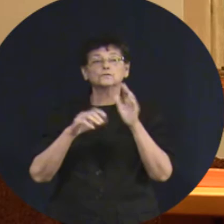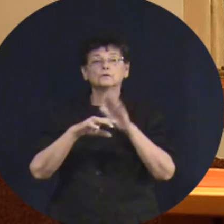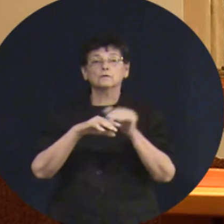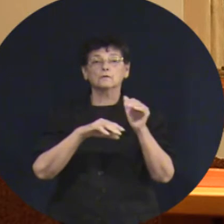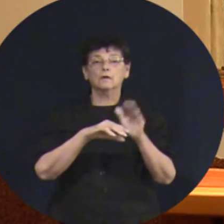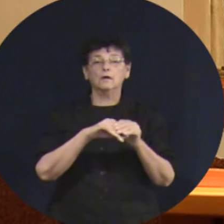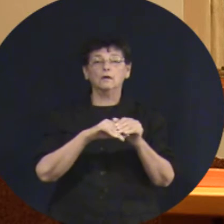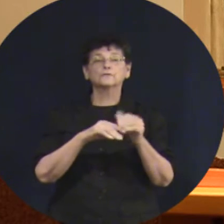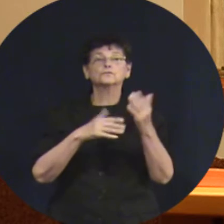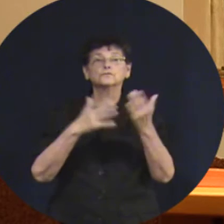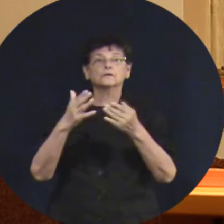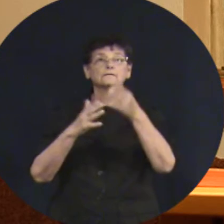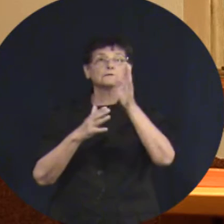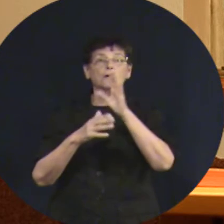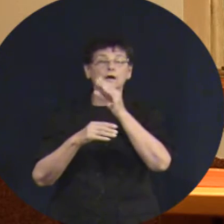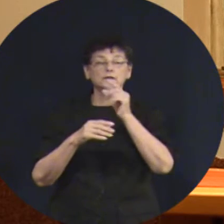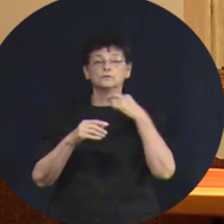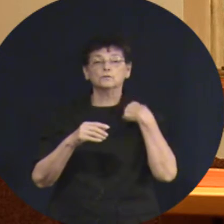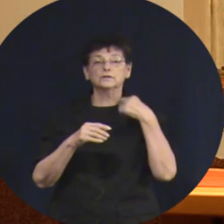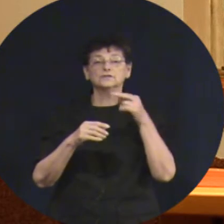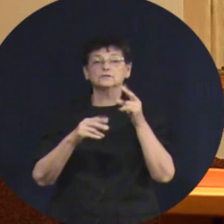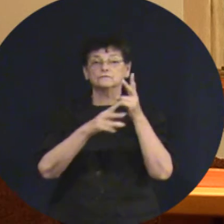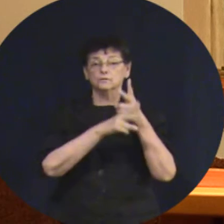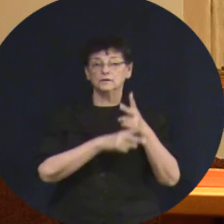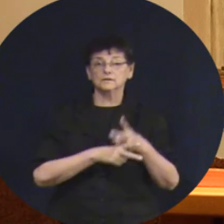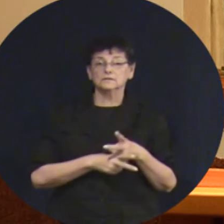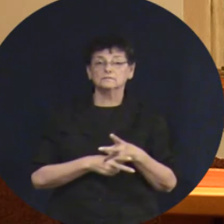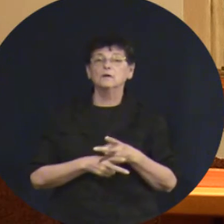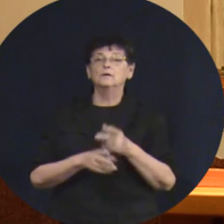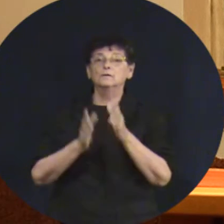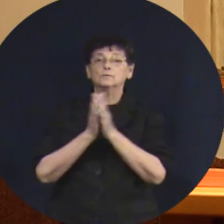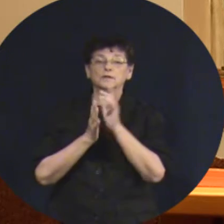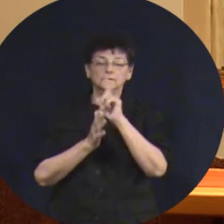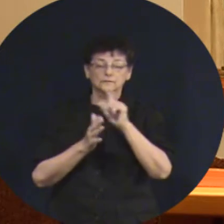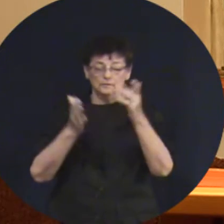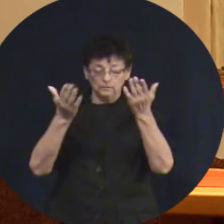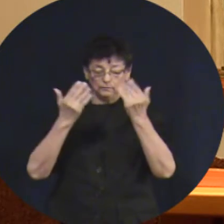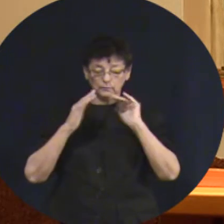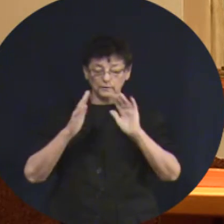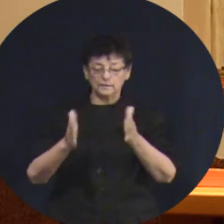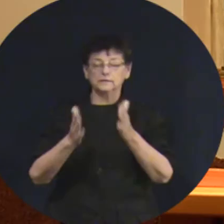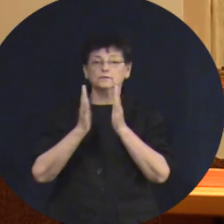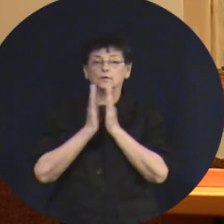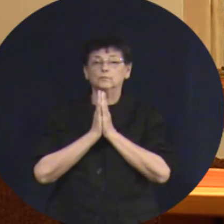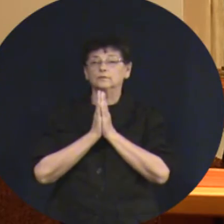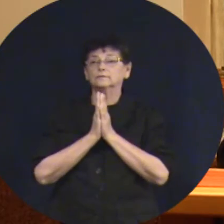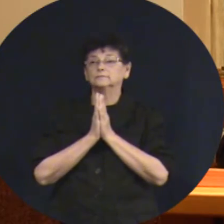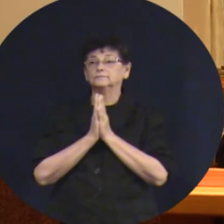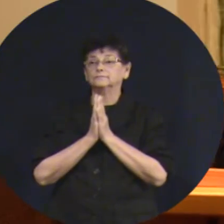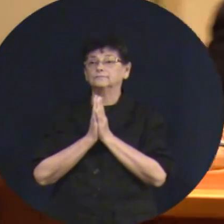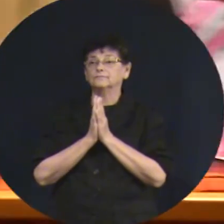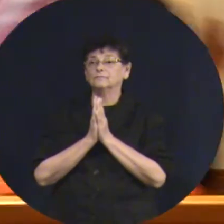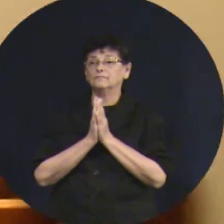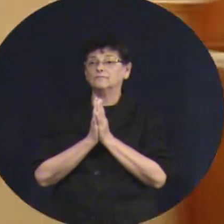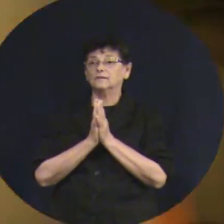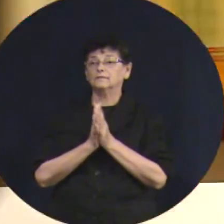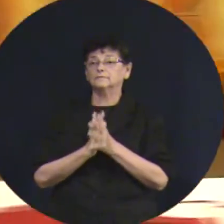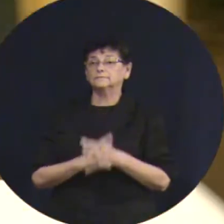call to serve God in religious vocations, we pray to the Lord. Lord, hear our